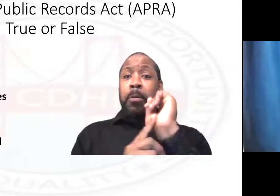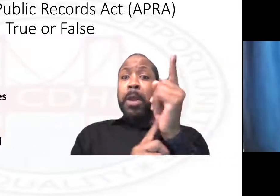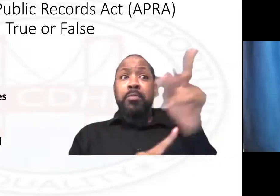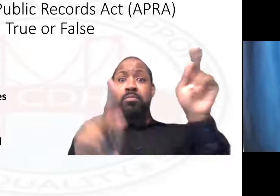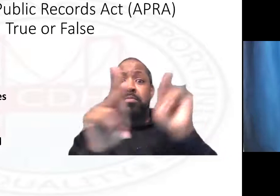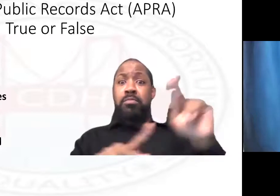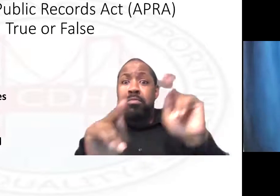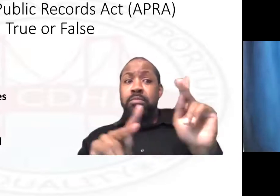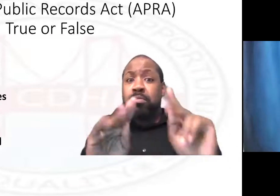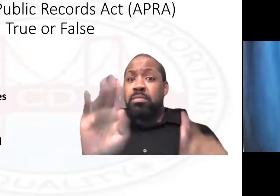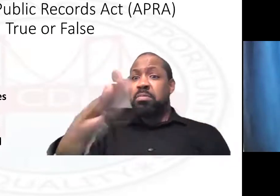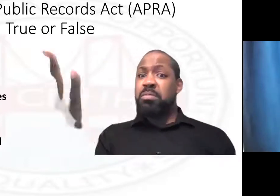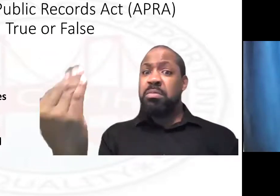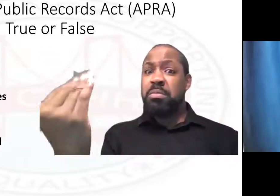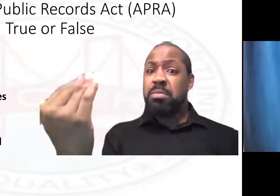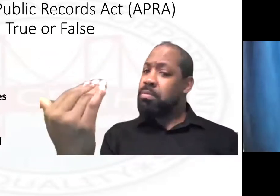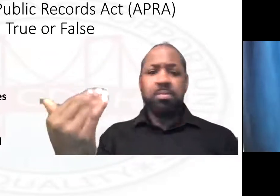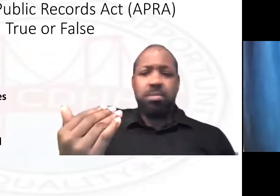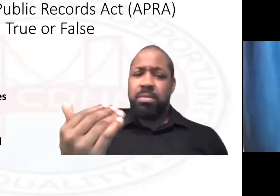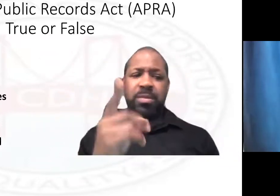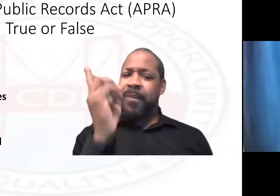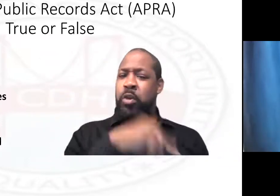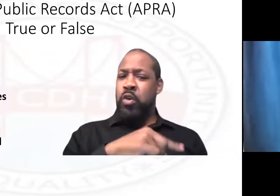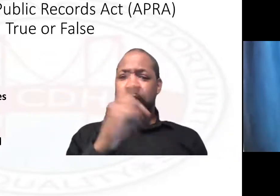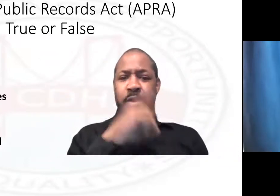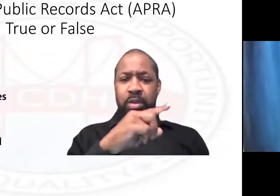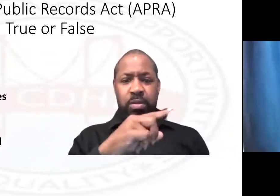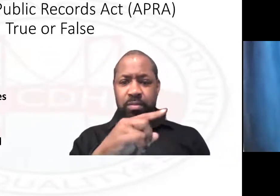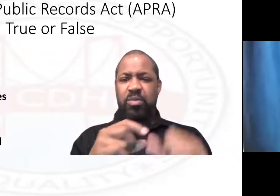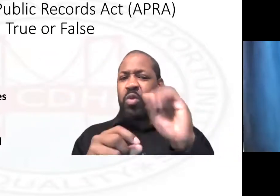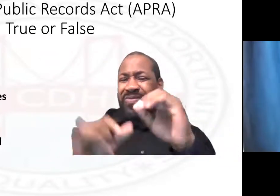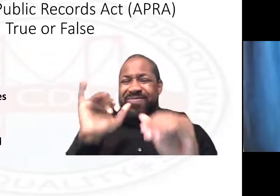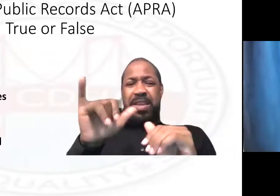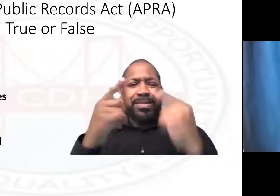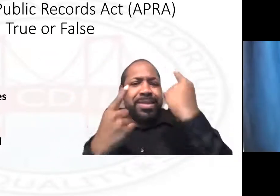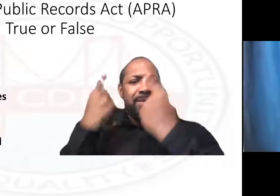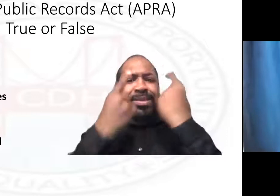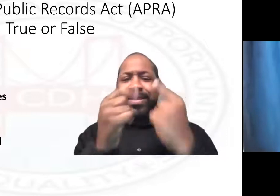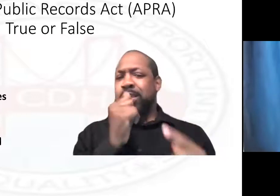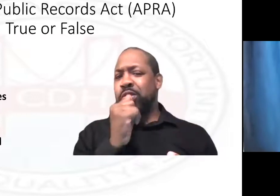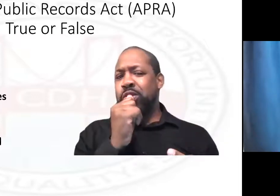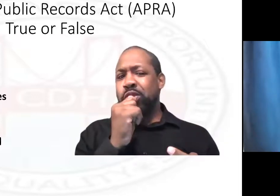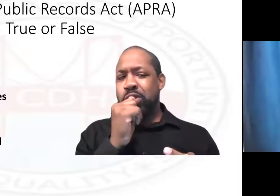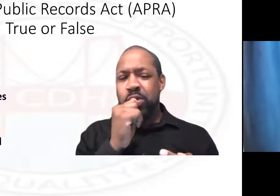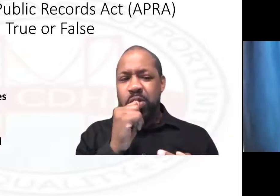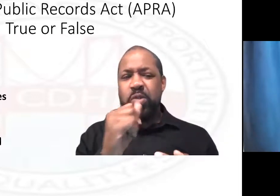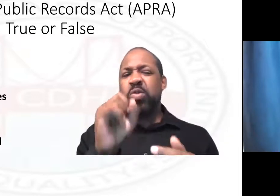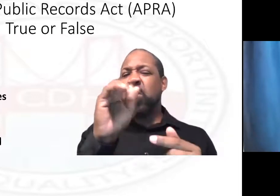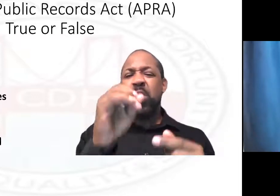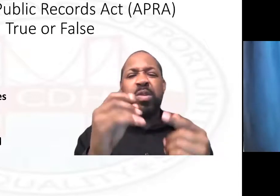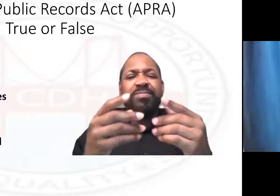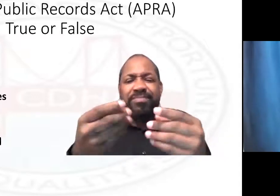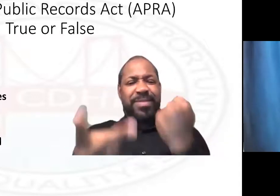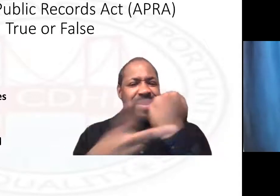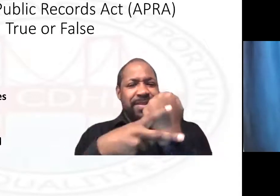Closed meeting minutes, the public cannot request. So that's false. They're